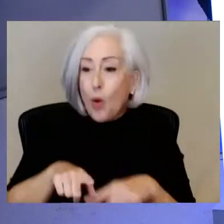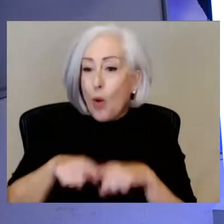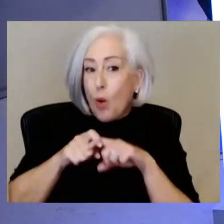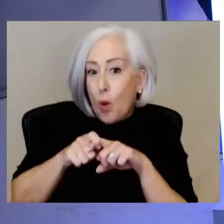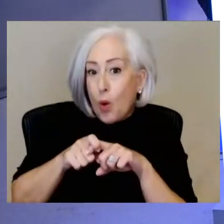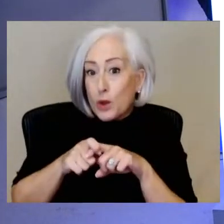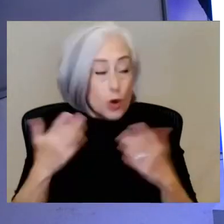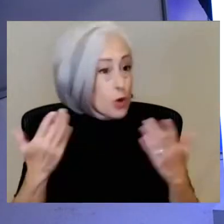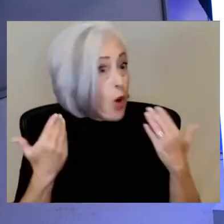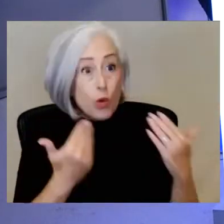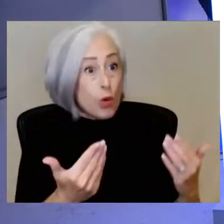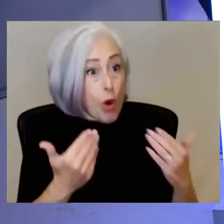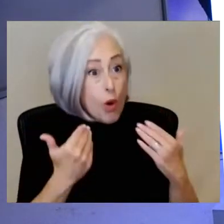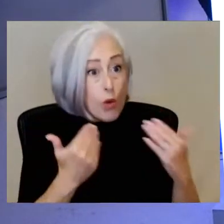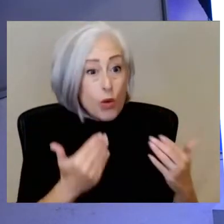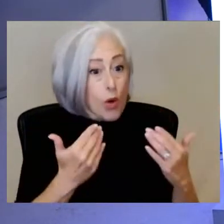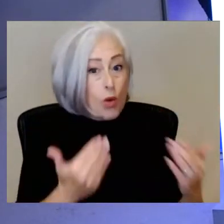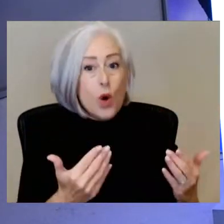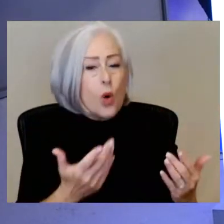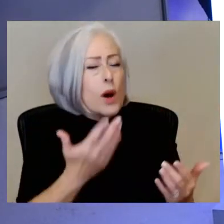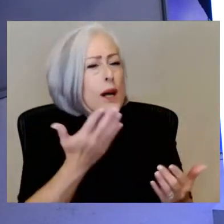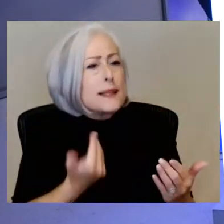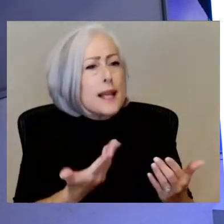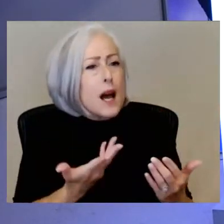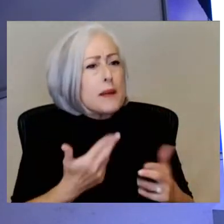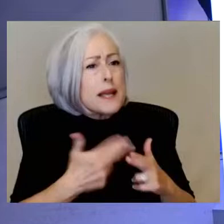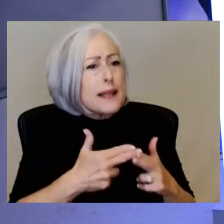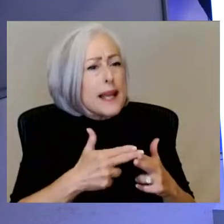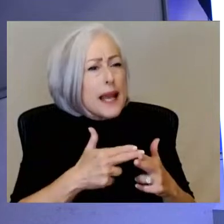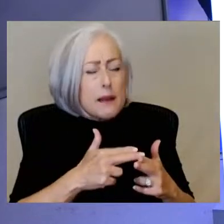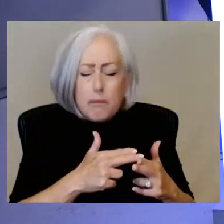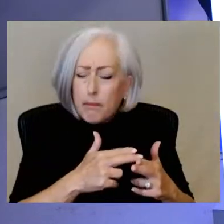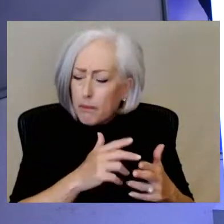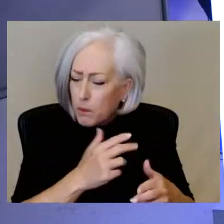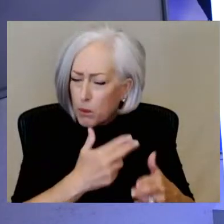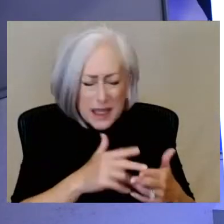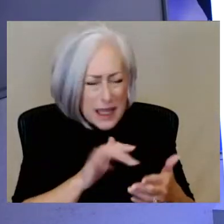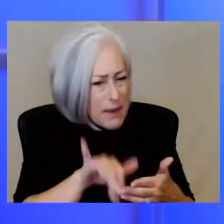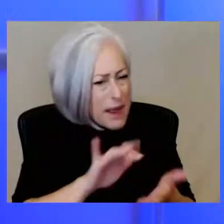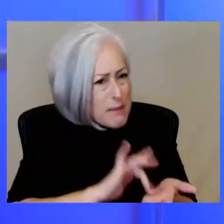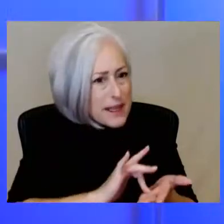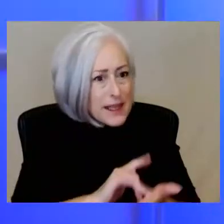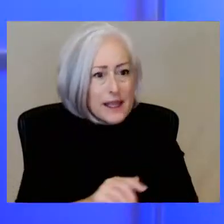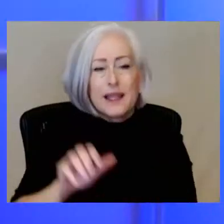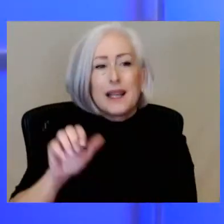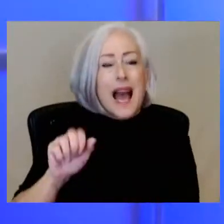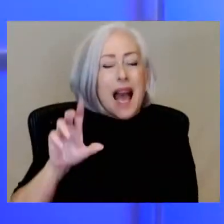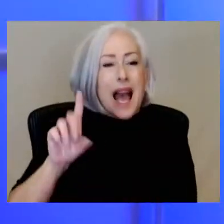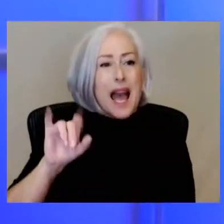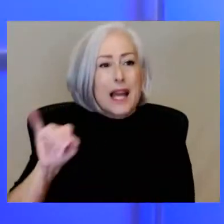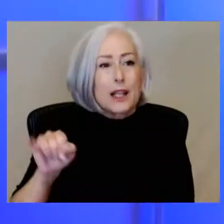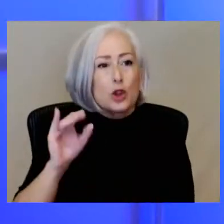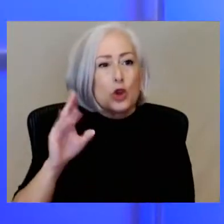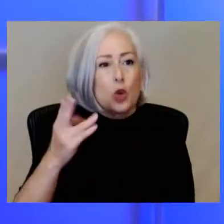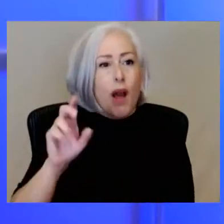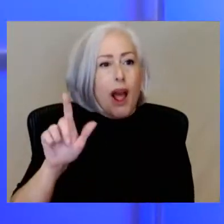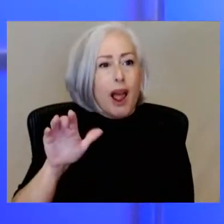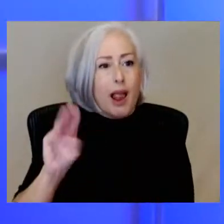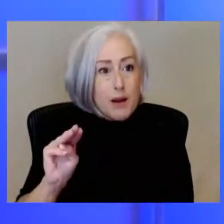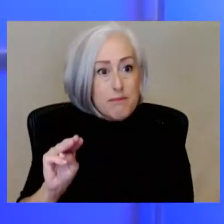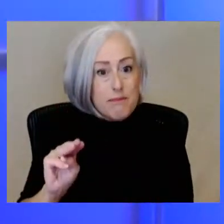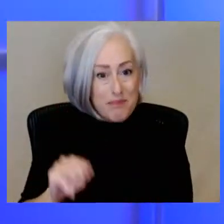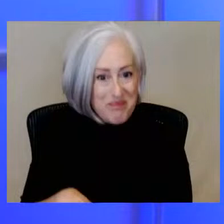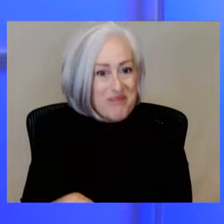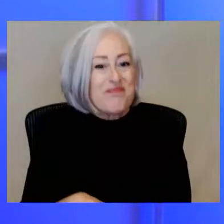there. What's the name of the drug? Aduhelm? How do you say it? Aduhelm is how I say it. Okay, well, that's what we're going to say. Yeah,